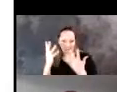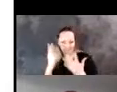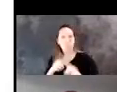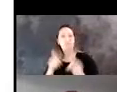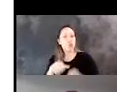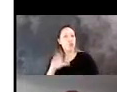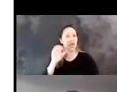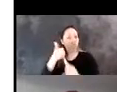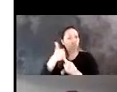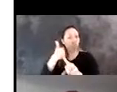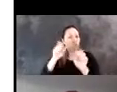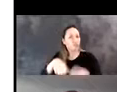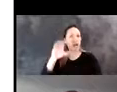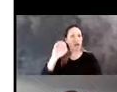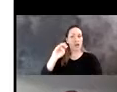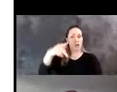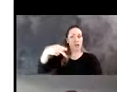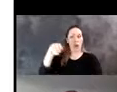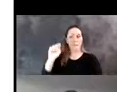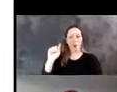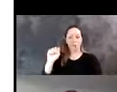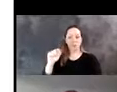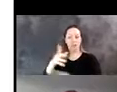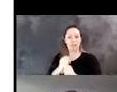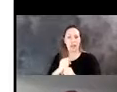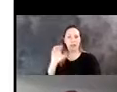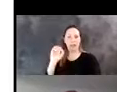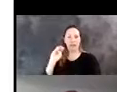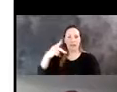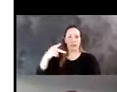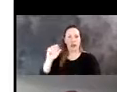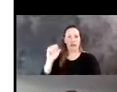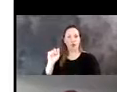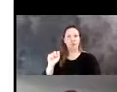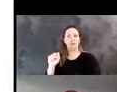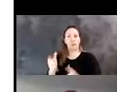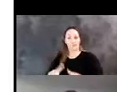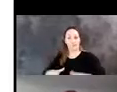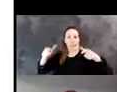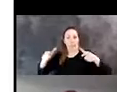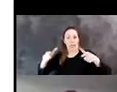on your own and get a composting bin and do it yourself.